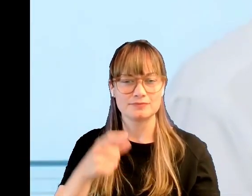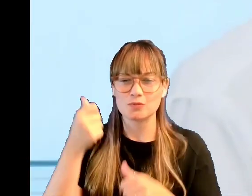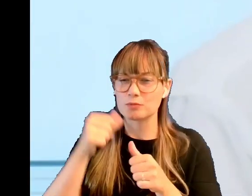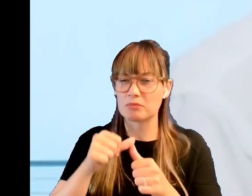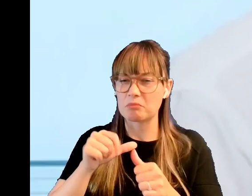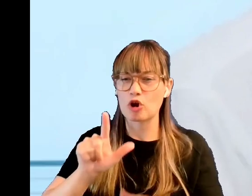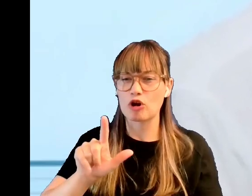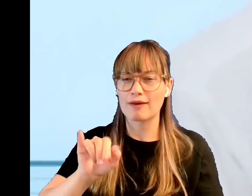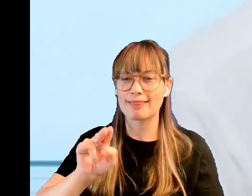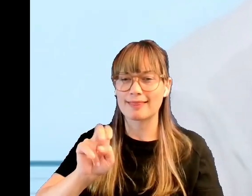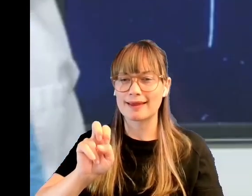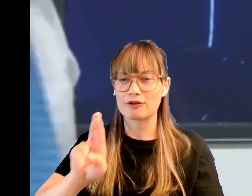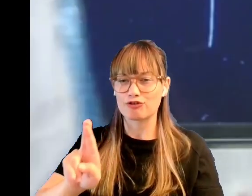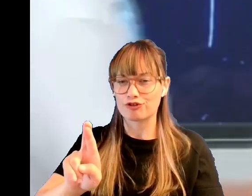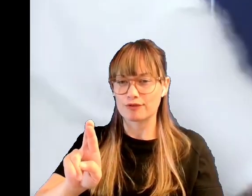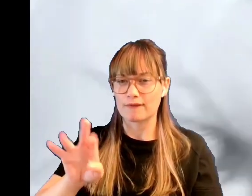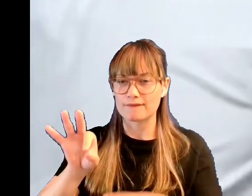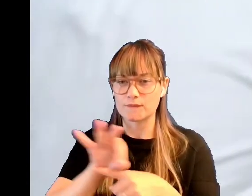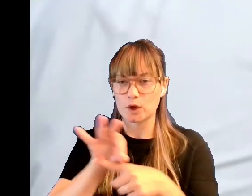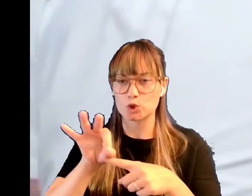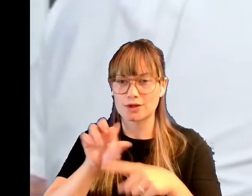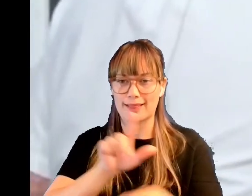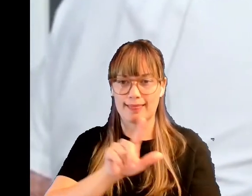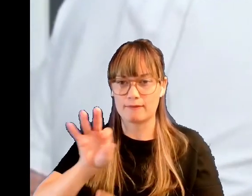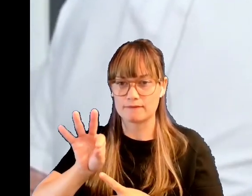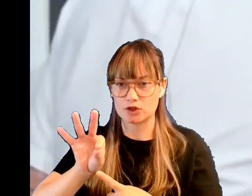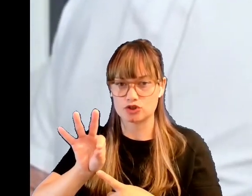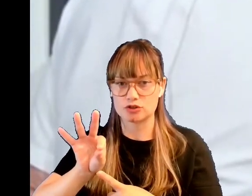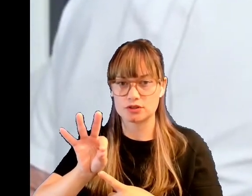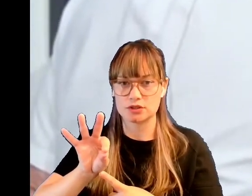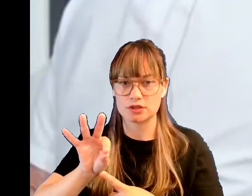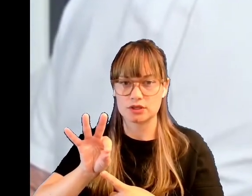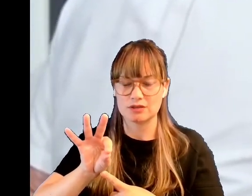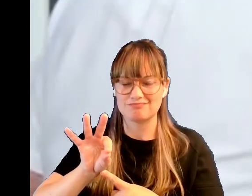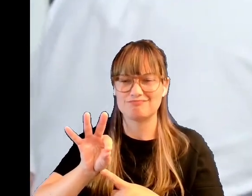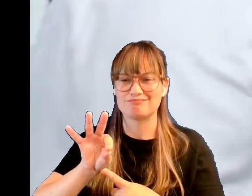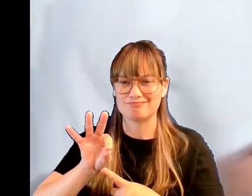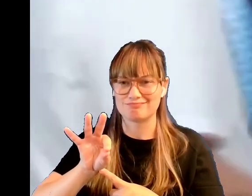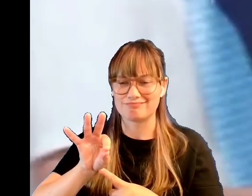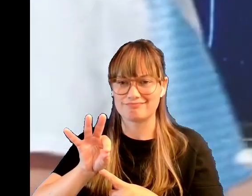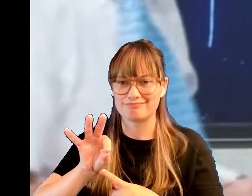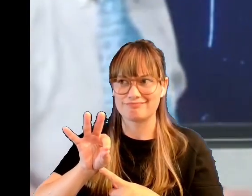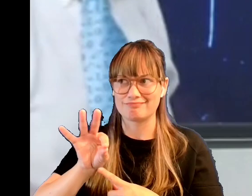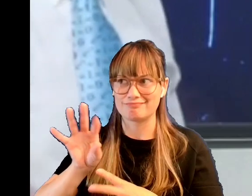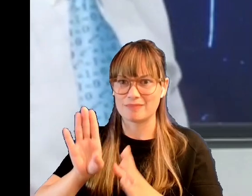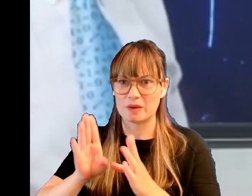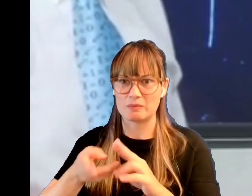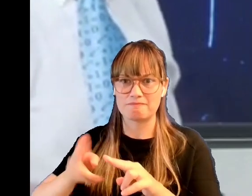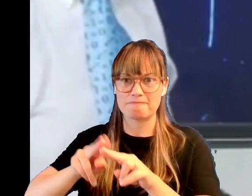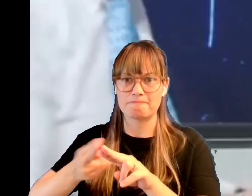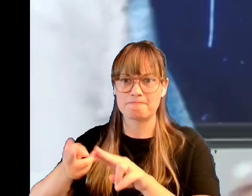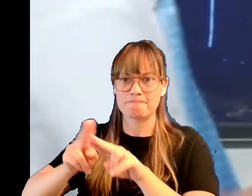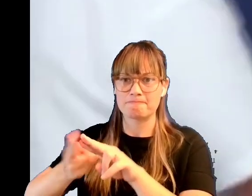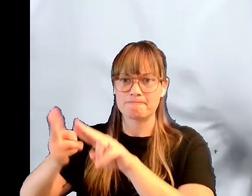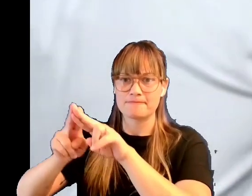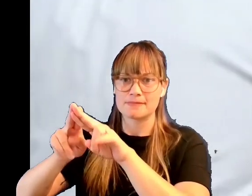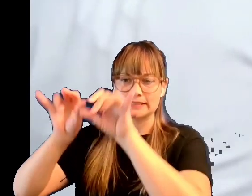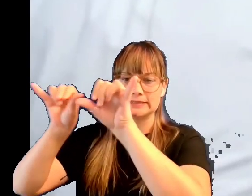about linear functions, remember how we always used to say, it's growing by the same amount each